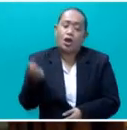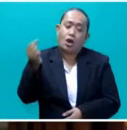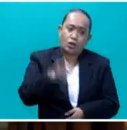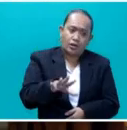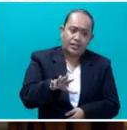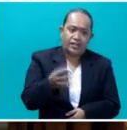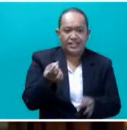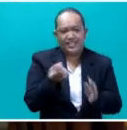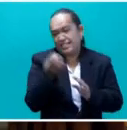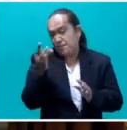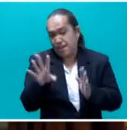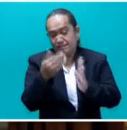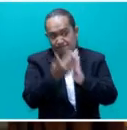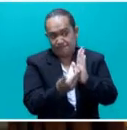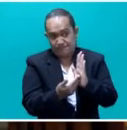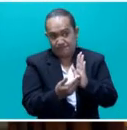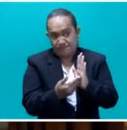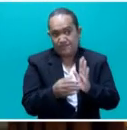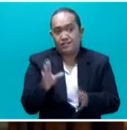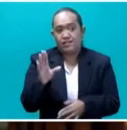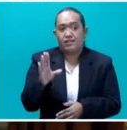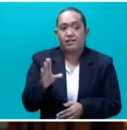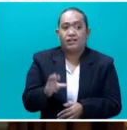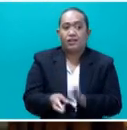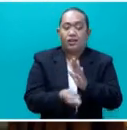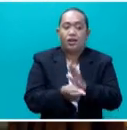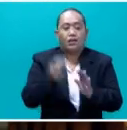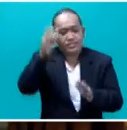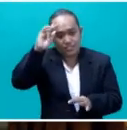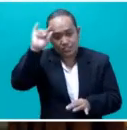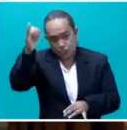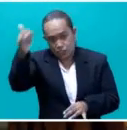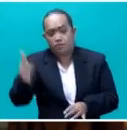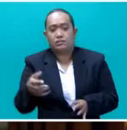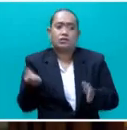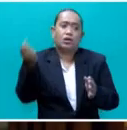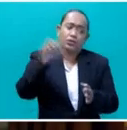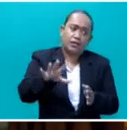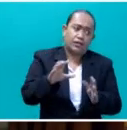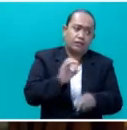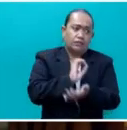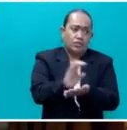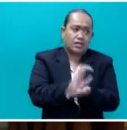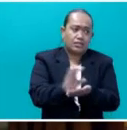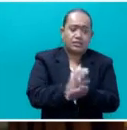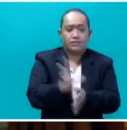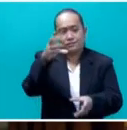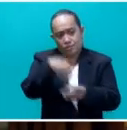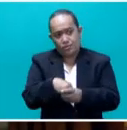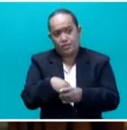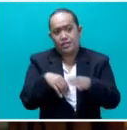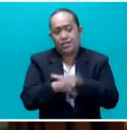of the draft bill. The relevant comments and suggestions were taken on board by the local consultant and included in the